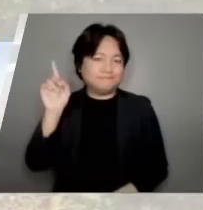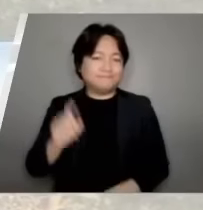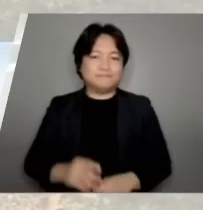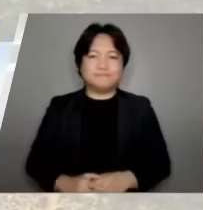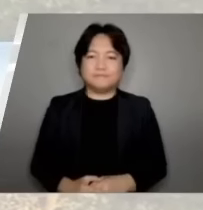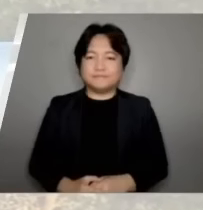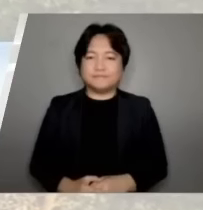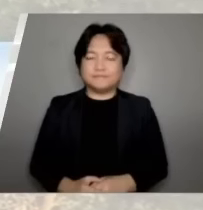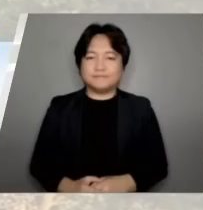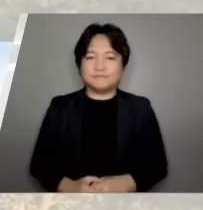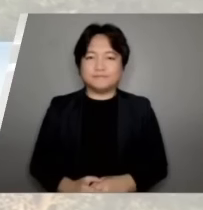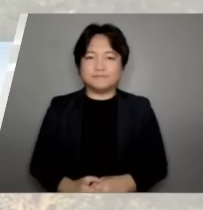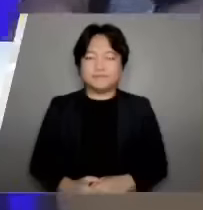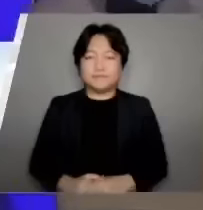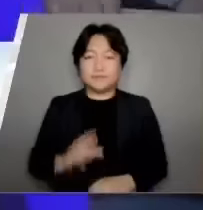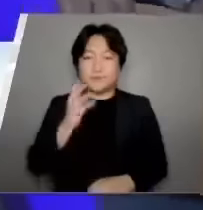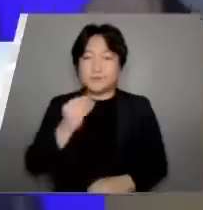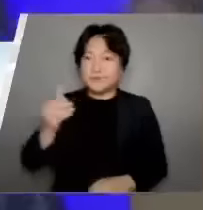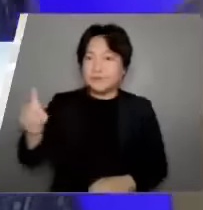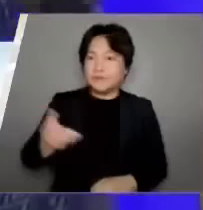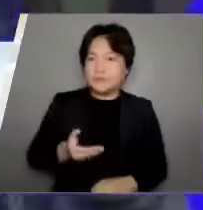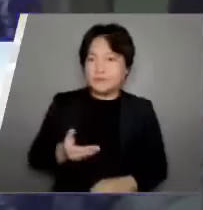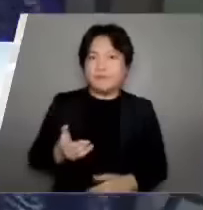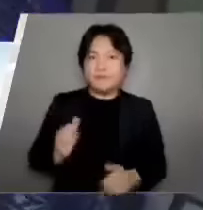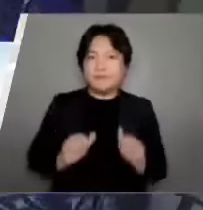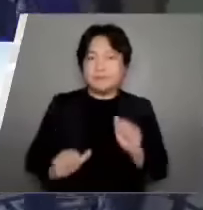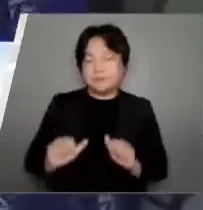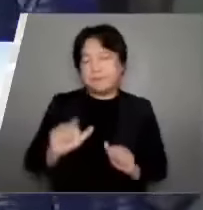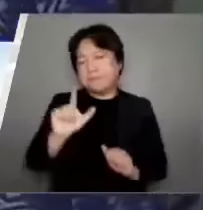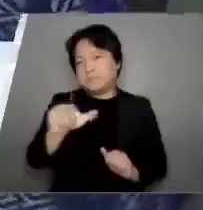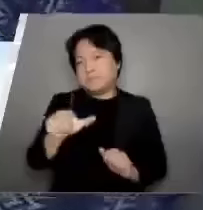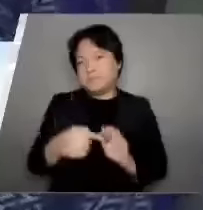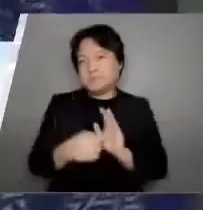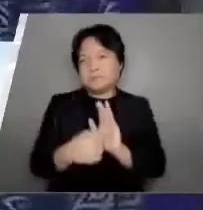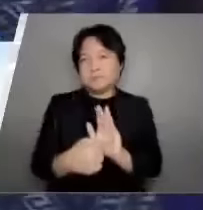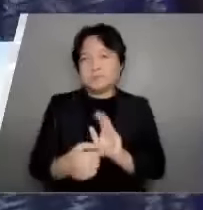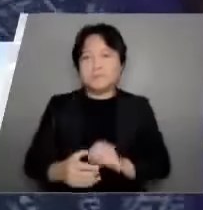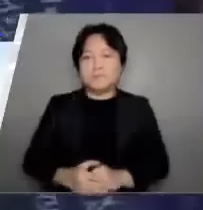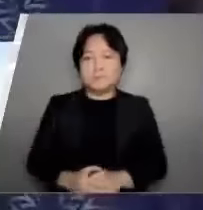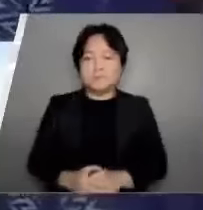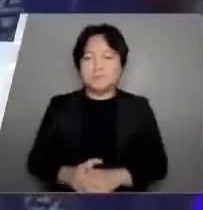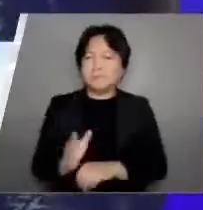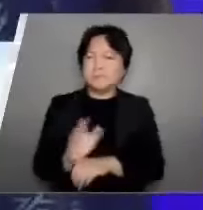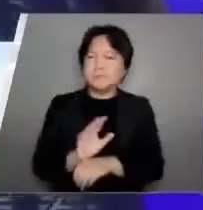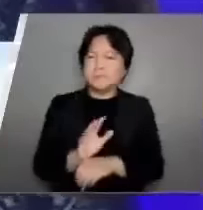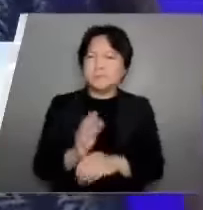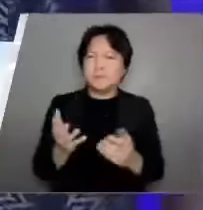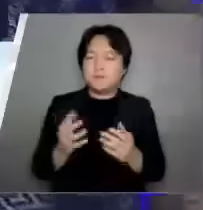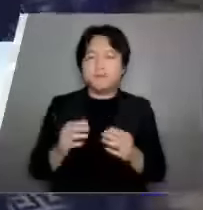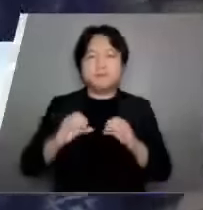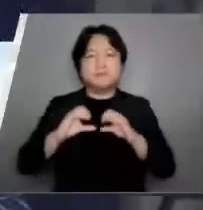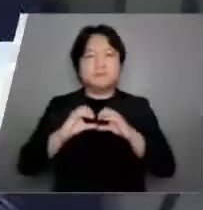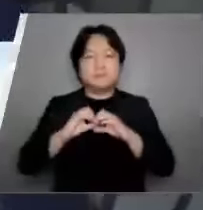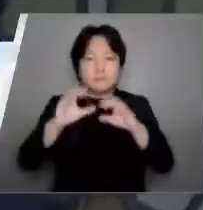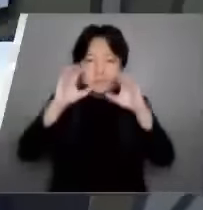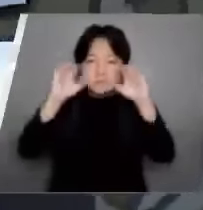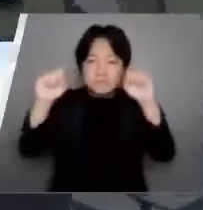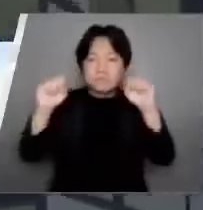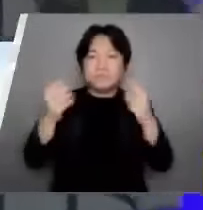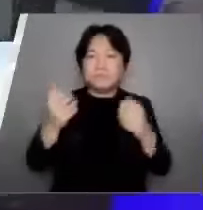big star na ina-reveal soon. Ang plaque of recognition para sa pelikula at tinanggap ni GMA Pictures President and GMA Network Senior